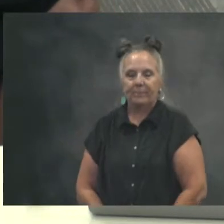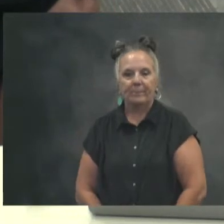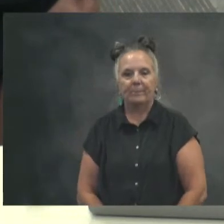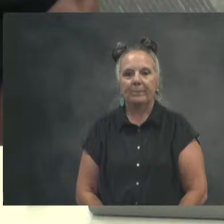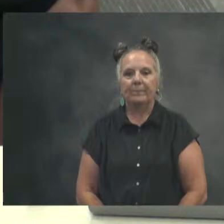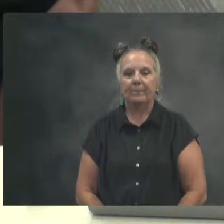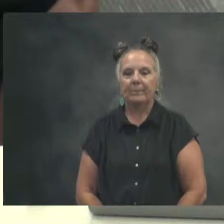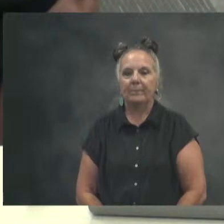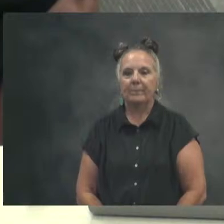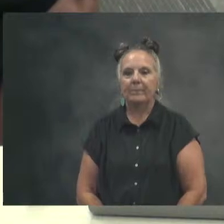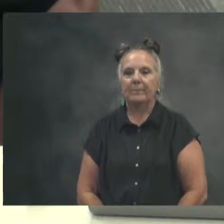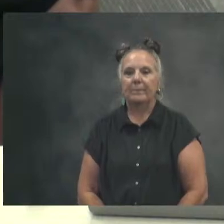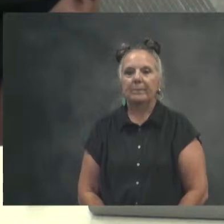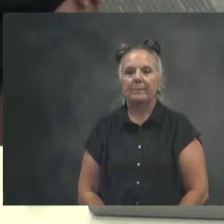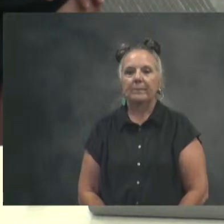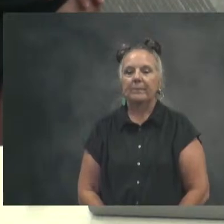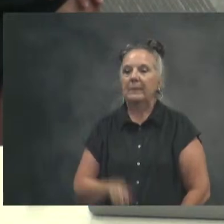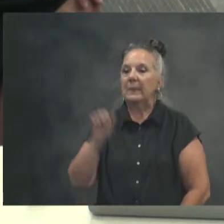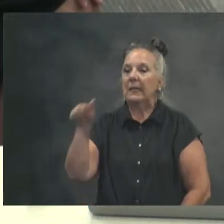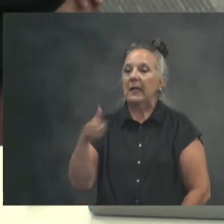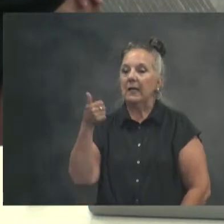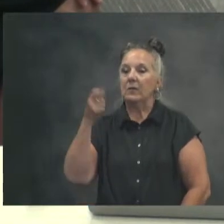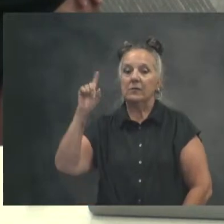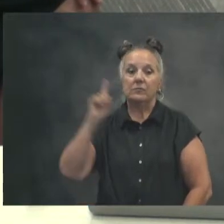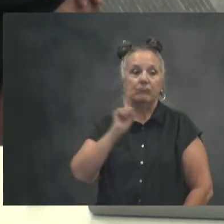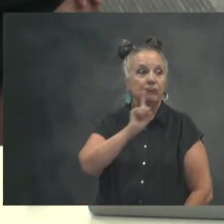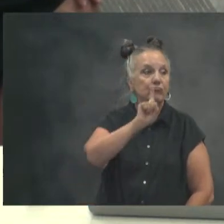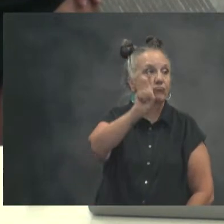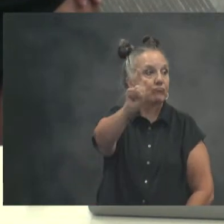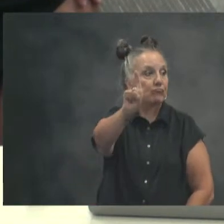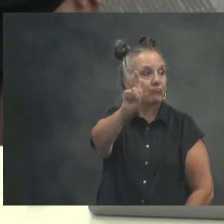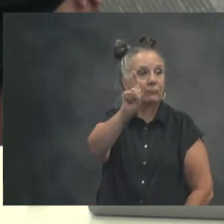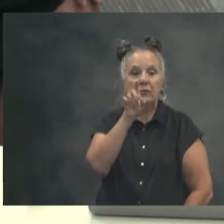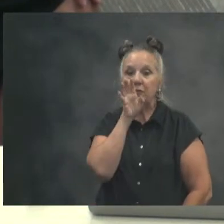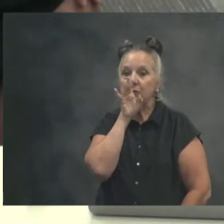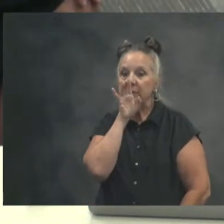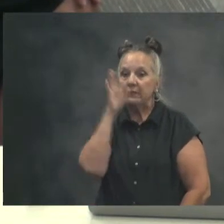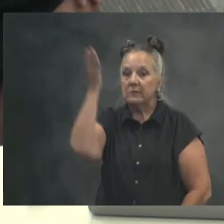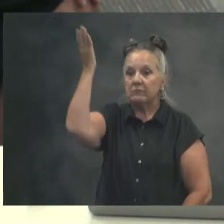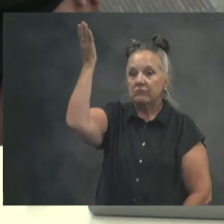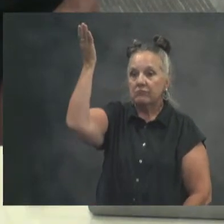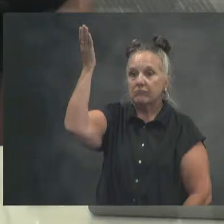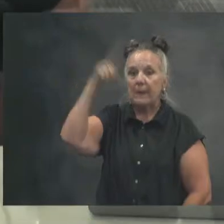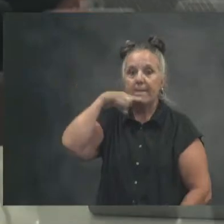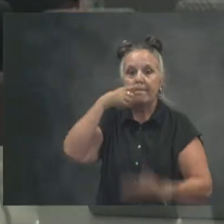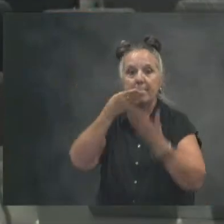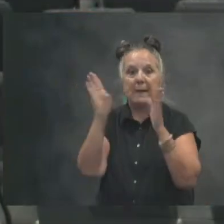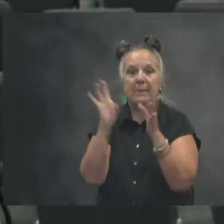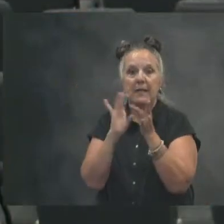Is there anyone else who would like to come forward to speak during public comment?